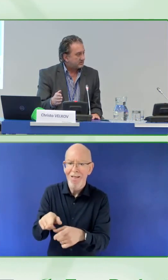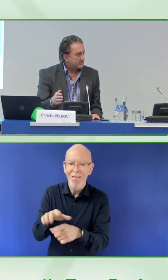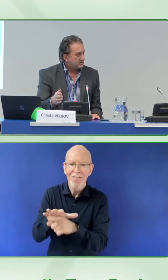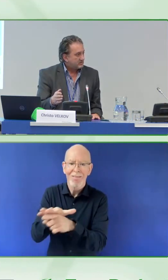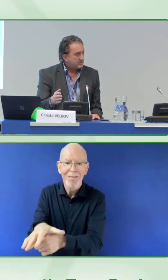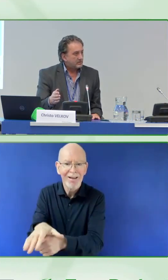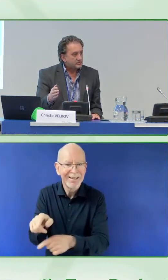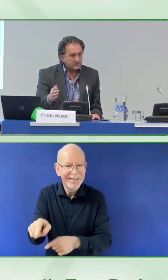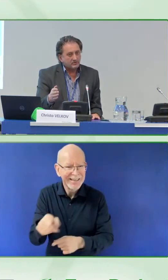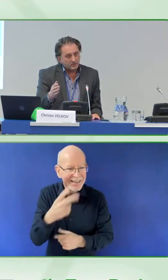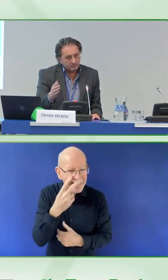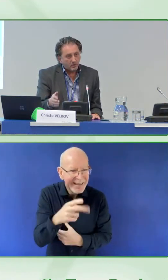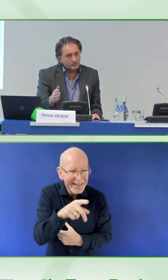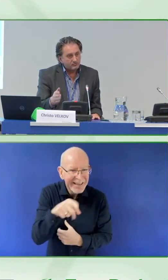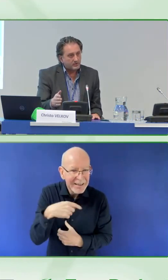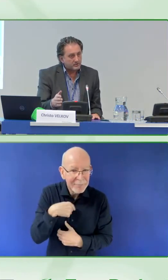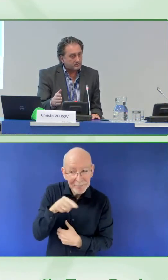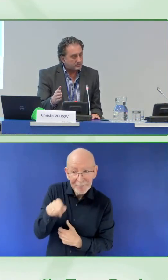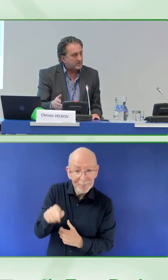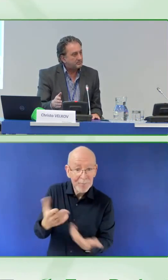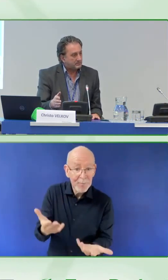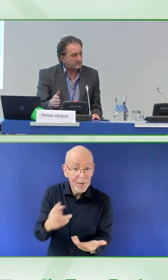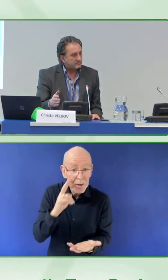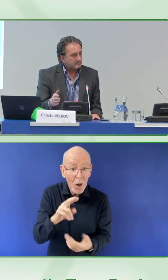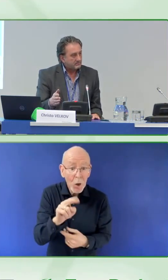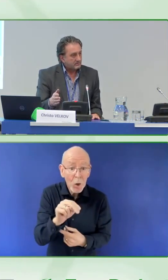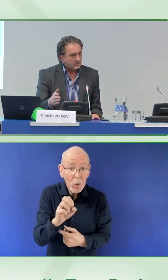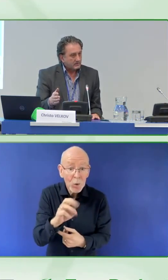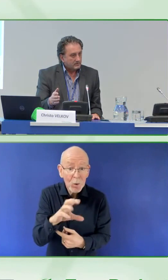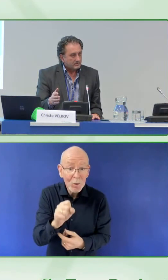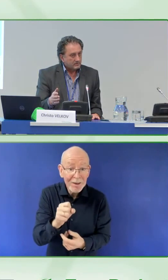migrant. Some of the most vulnerable people.